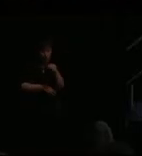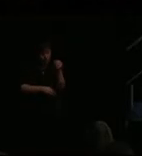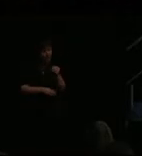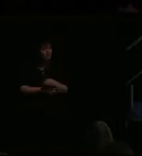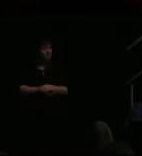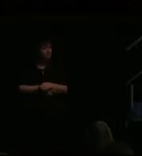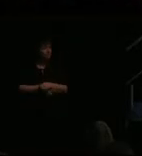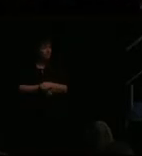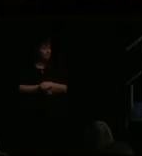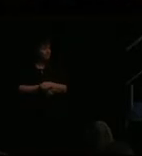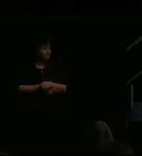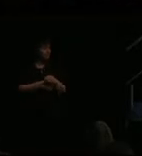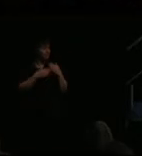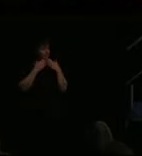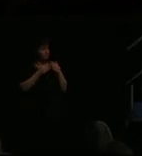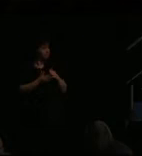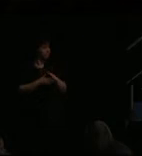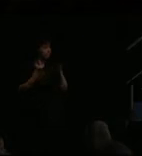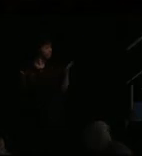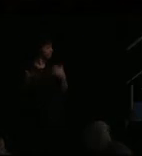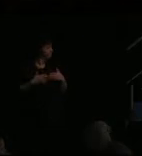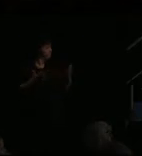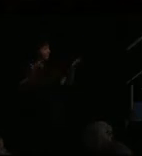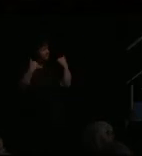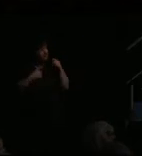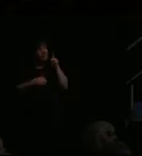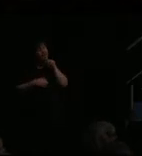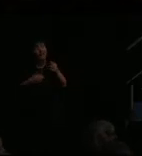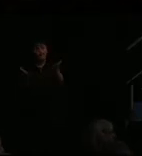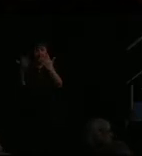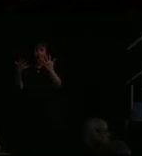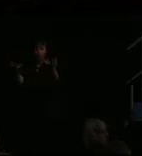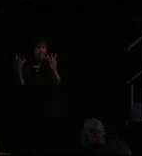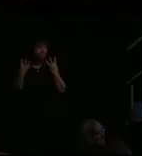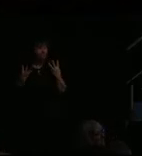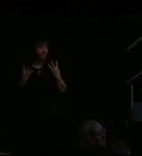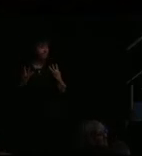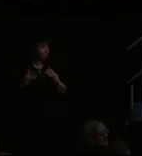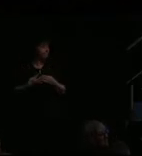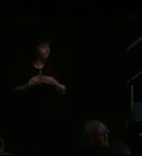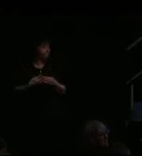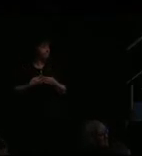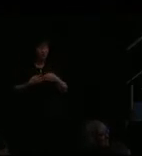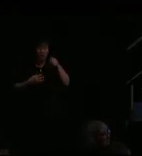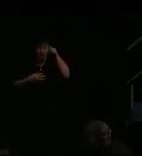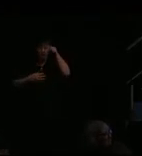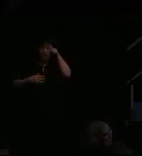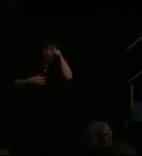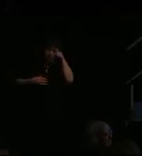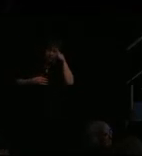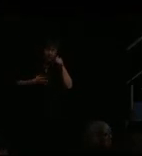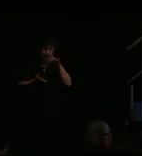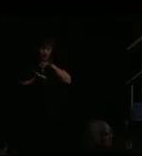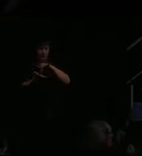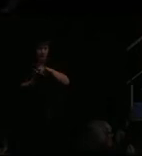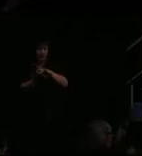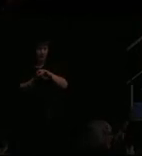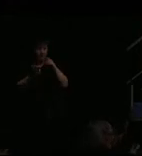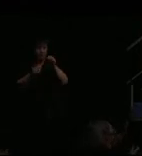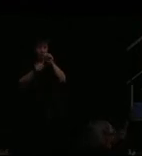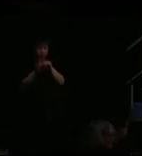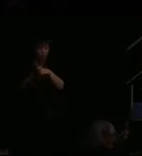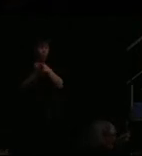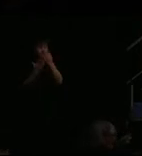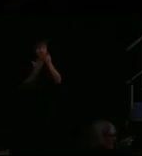Isn't that wonderful? Come on, guys, you come up. I love what he said there. He said about how he knows we're in the middle of doing big projects here